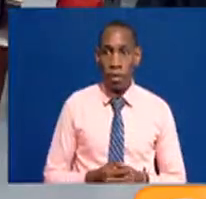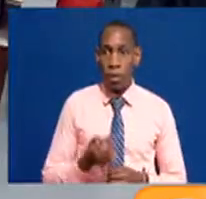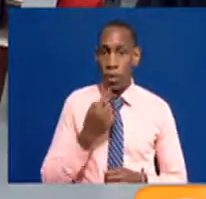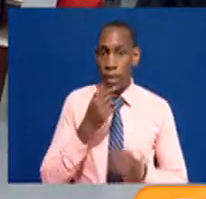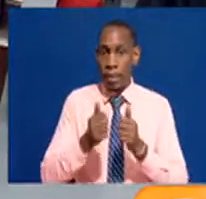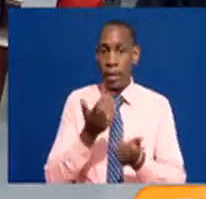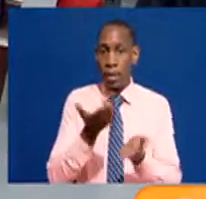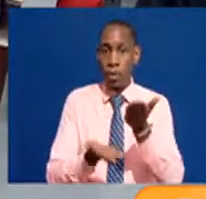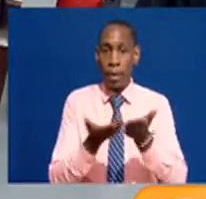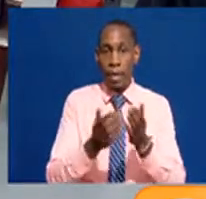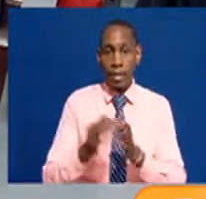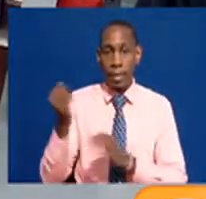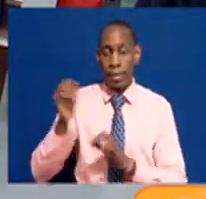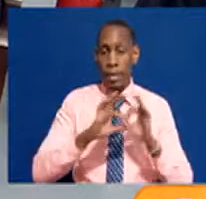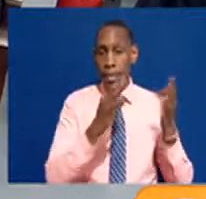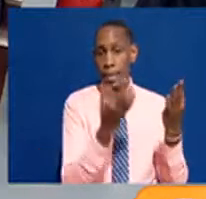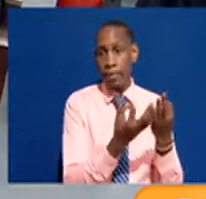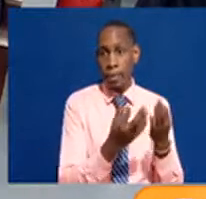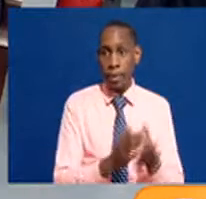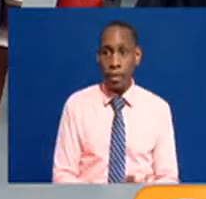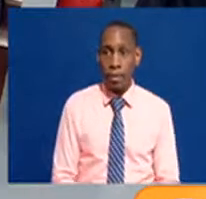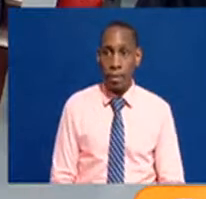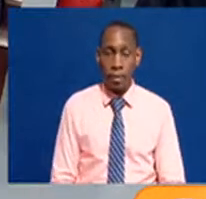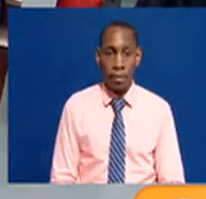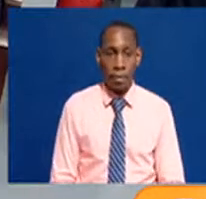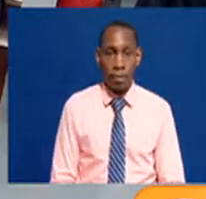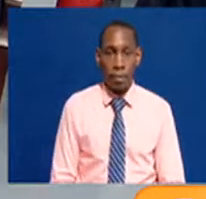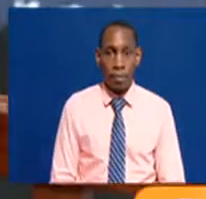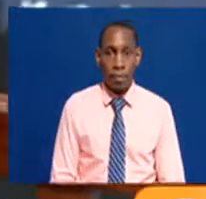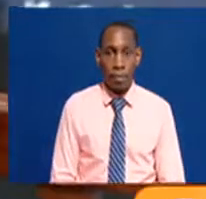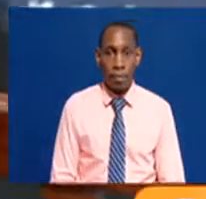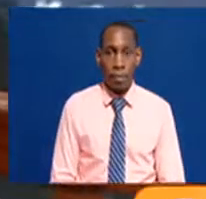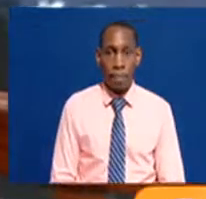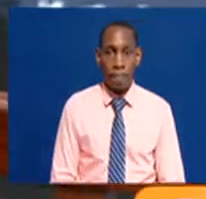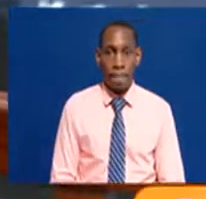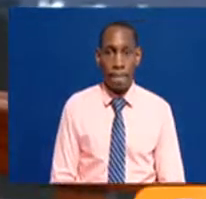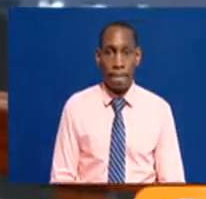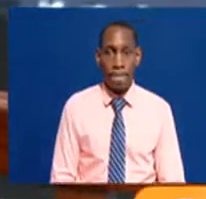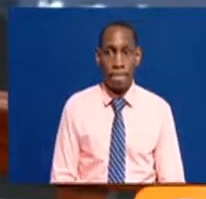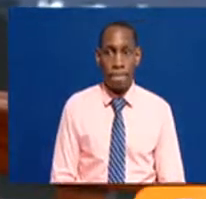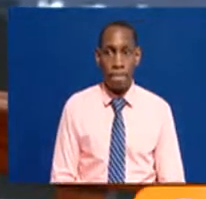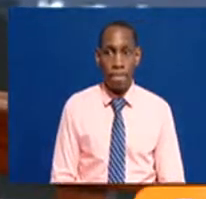is balancing politics and family. Yes. You know, for me,